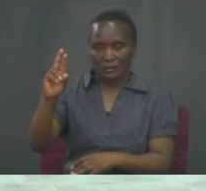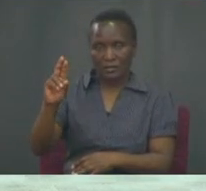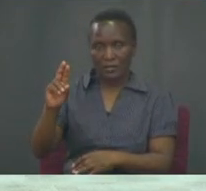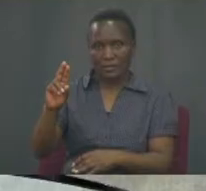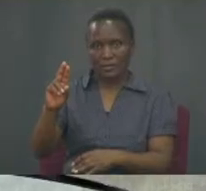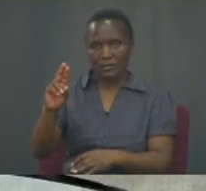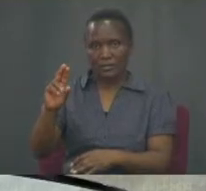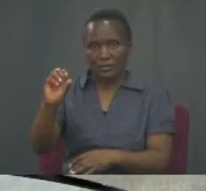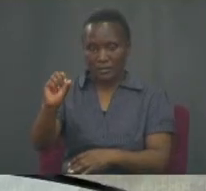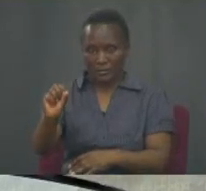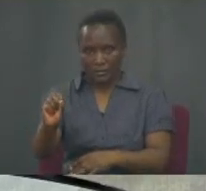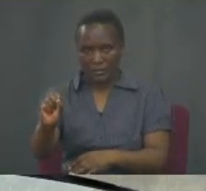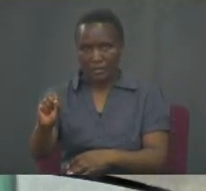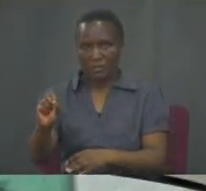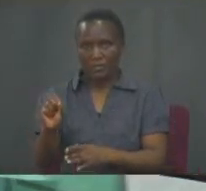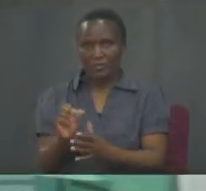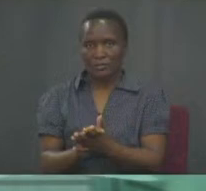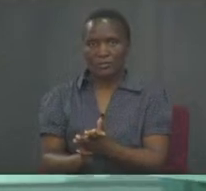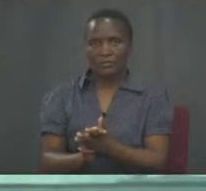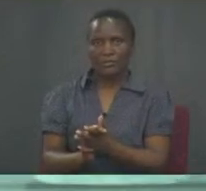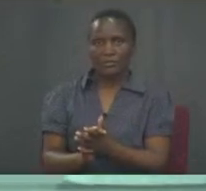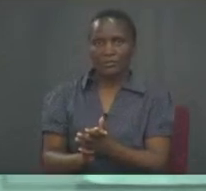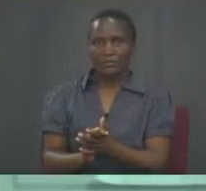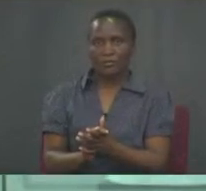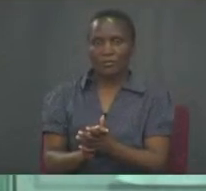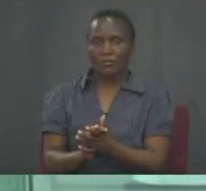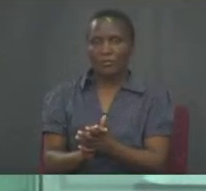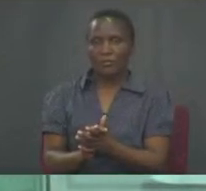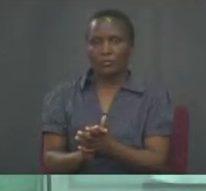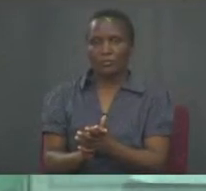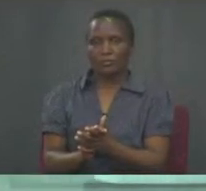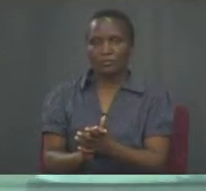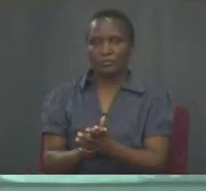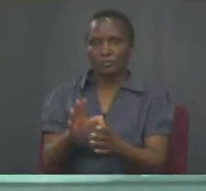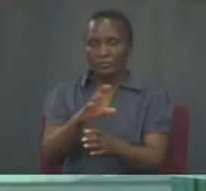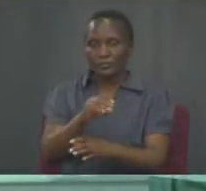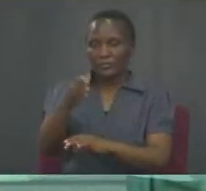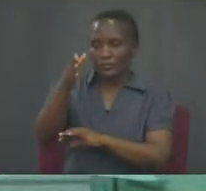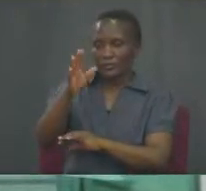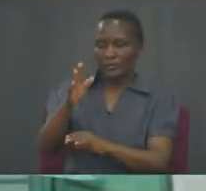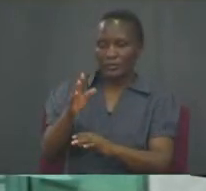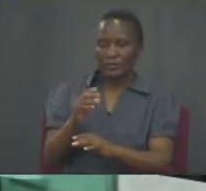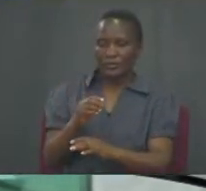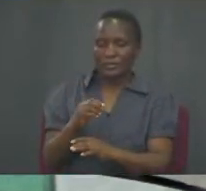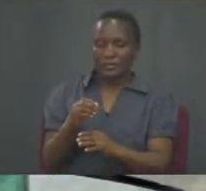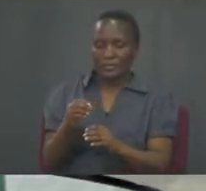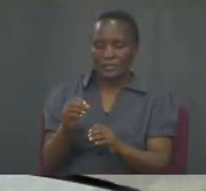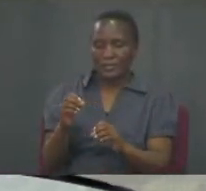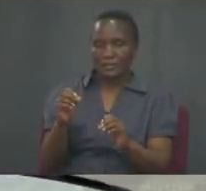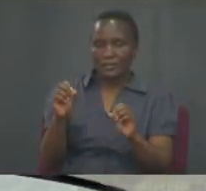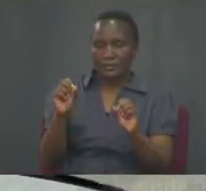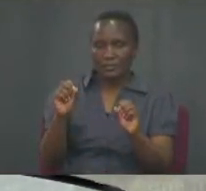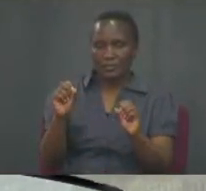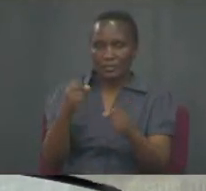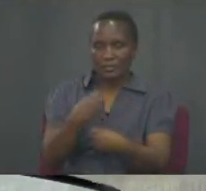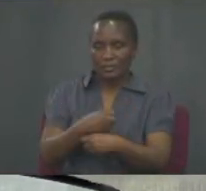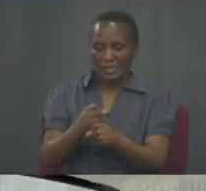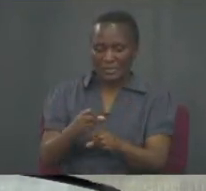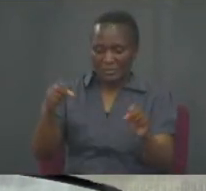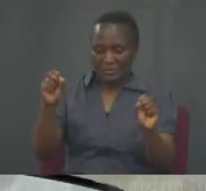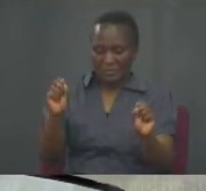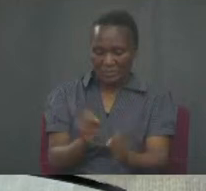my pocket, and save my people. And so God simply disabled the wheels of chariot.